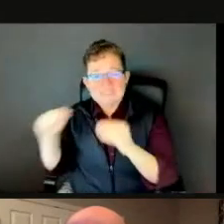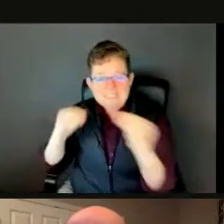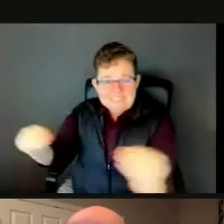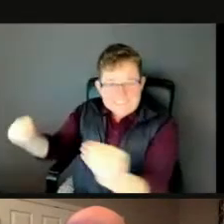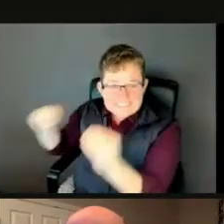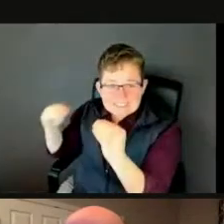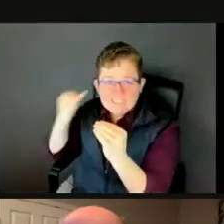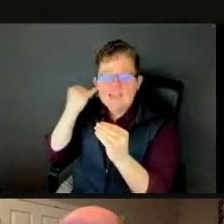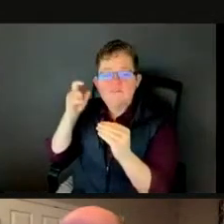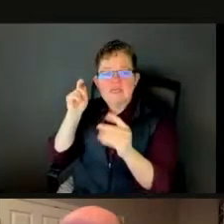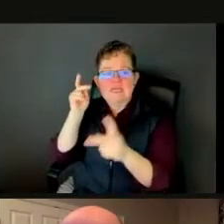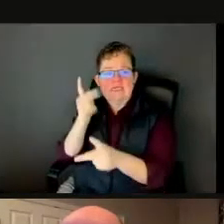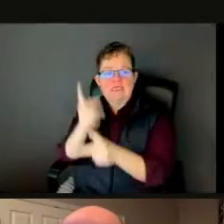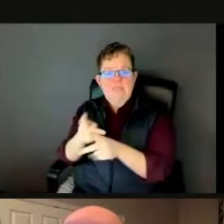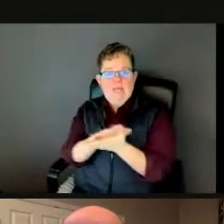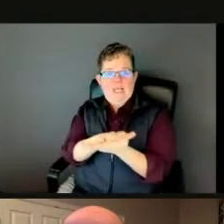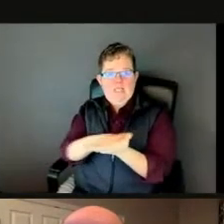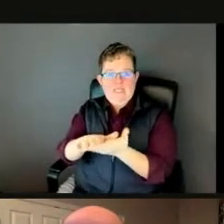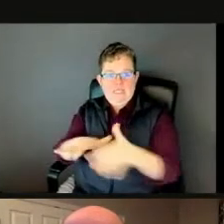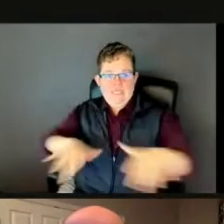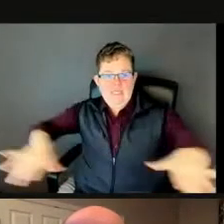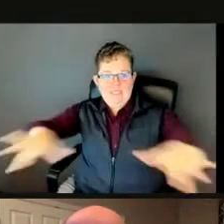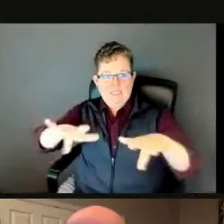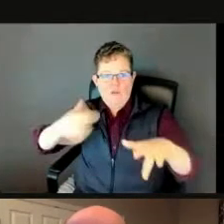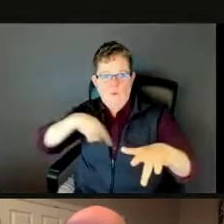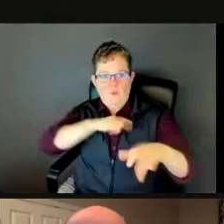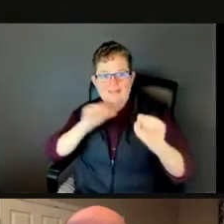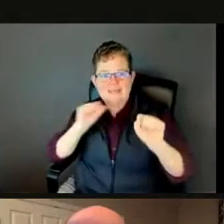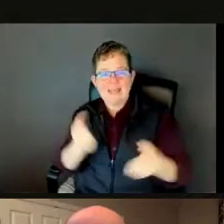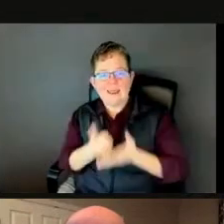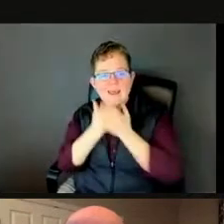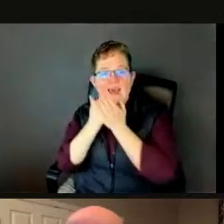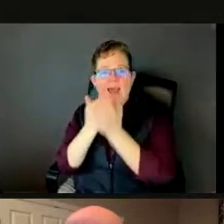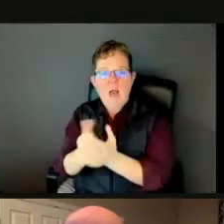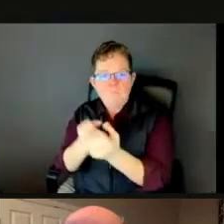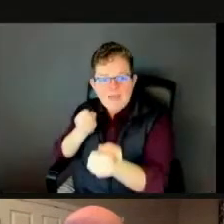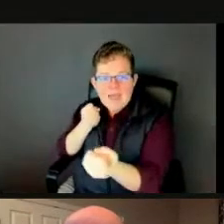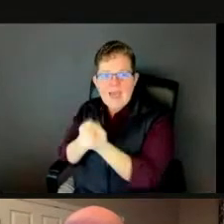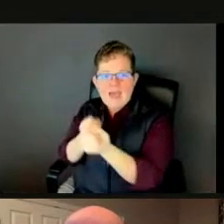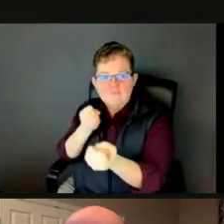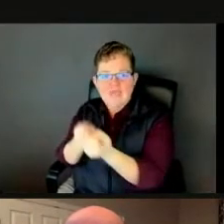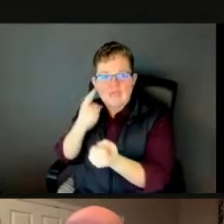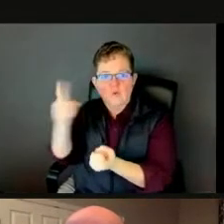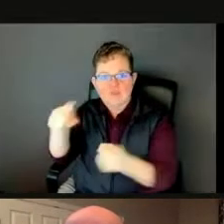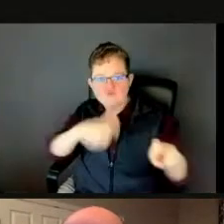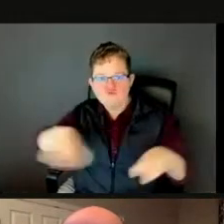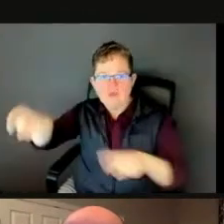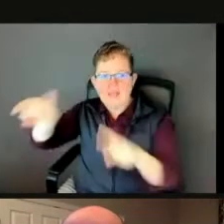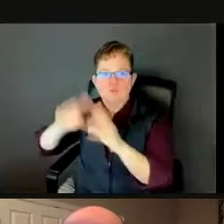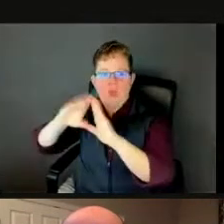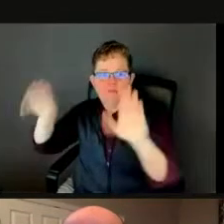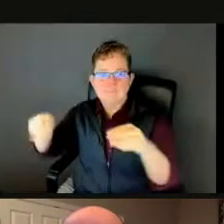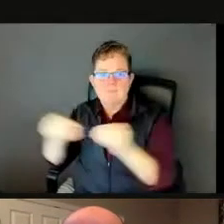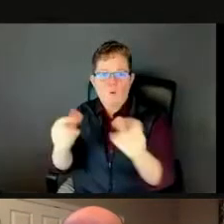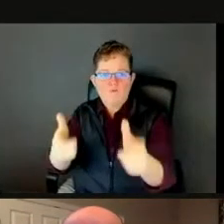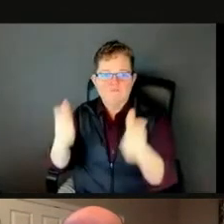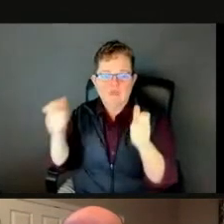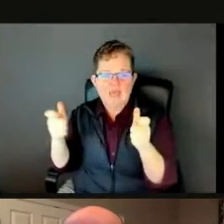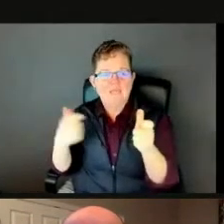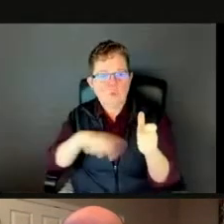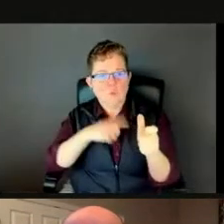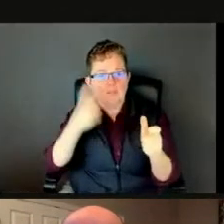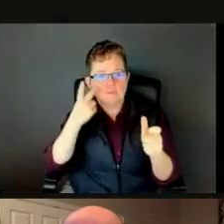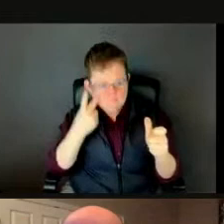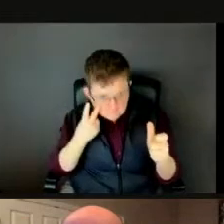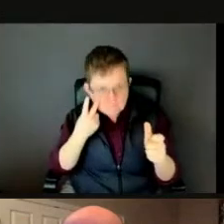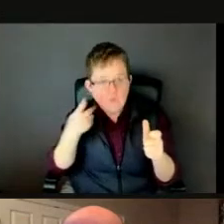they can keep this area clean, we can help advocate for them to get into housing much faster by stating, we witnessed